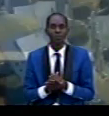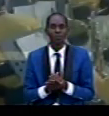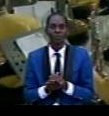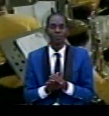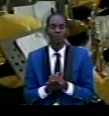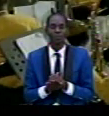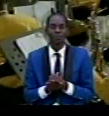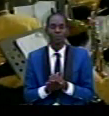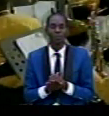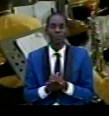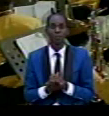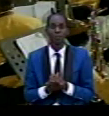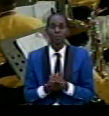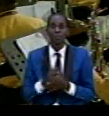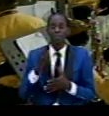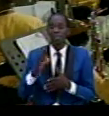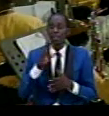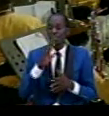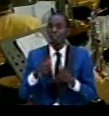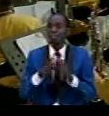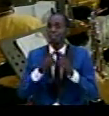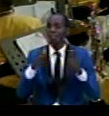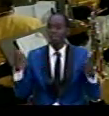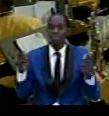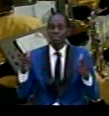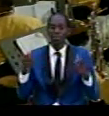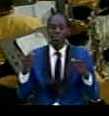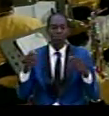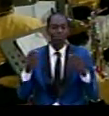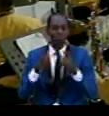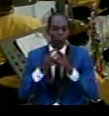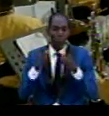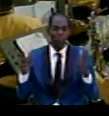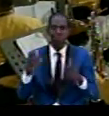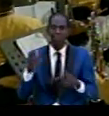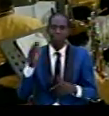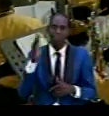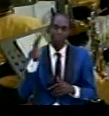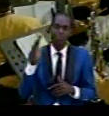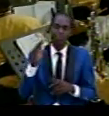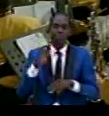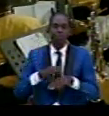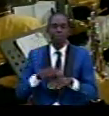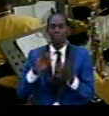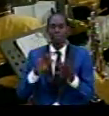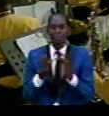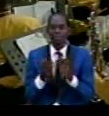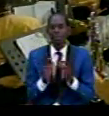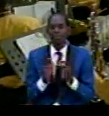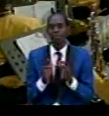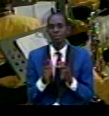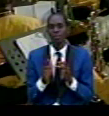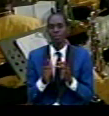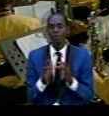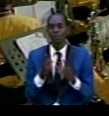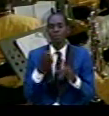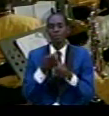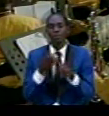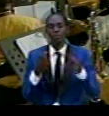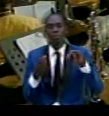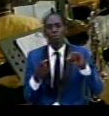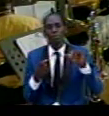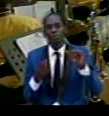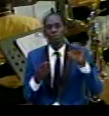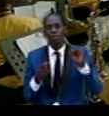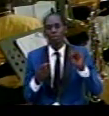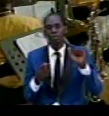Indeed, there are great testimonies, striking testimonies online as we begin from Nazareth State of